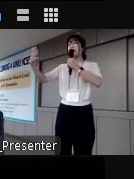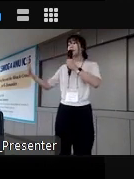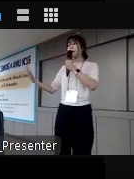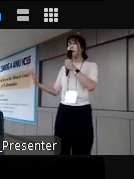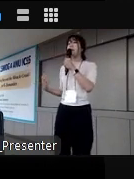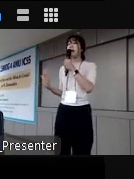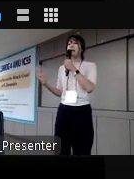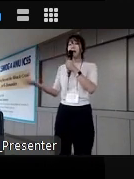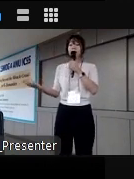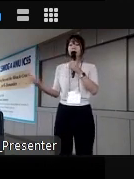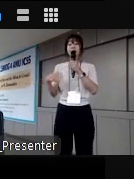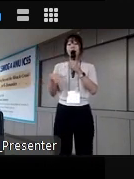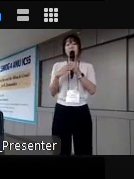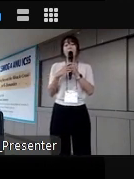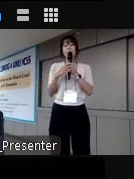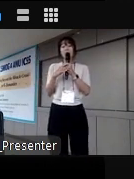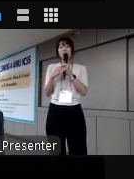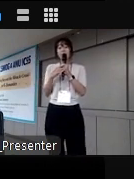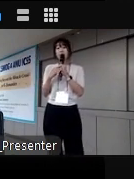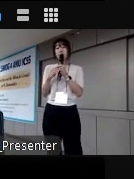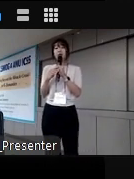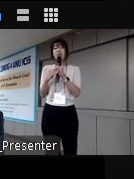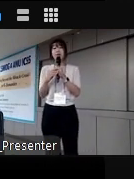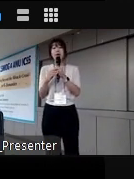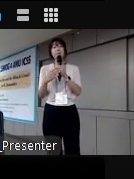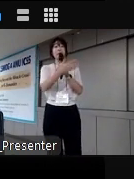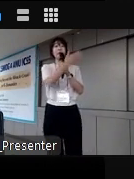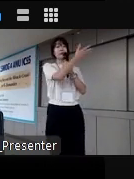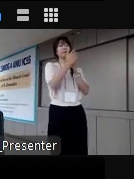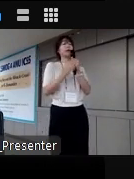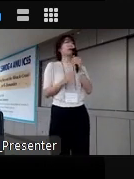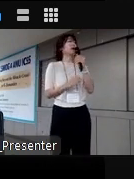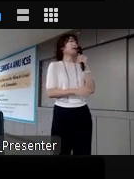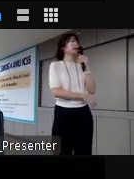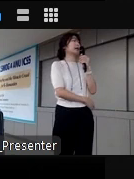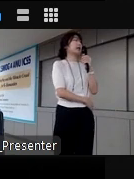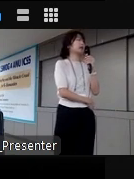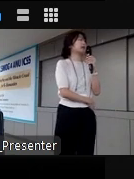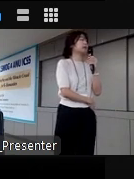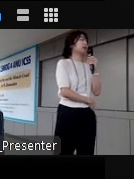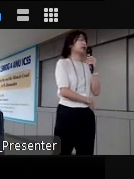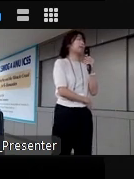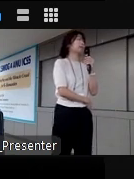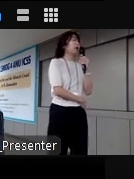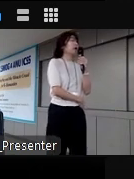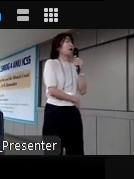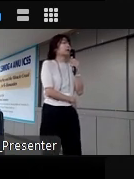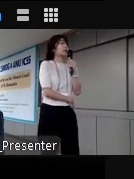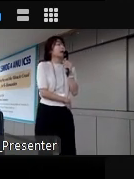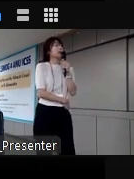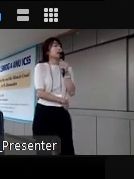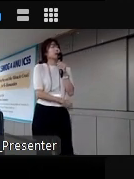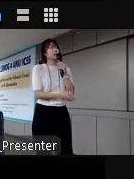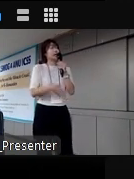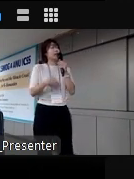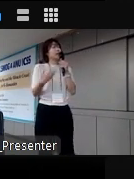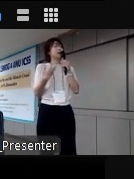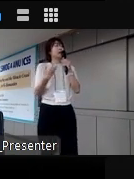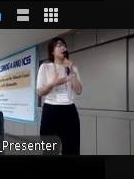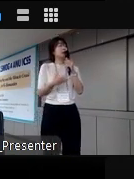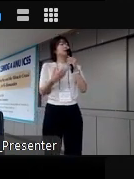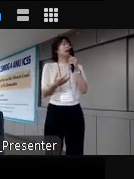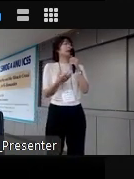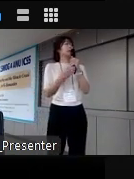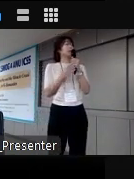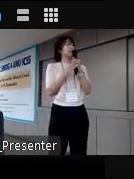signing space by signers, to be a very relevant topic for investigating this question. Sign language loci, namely the